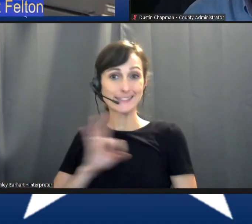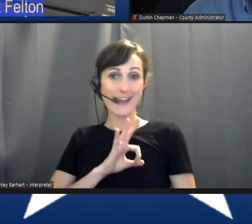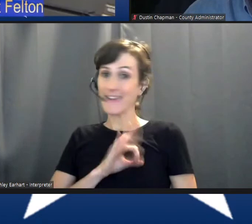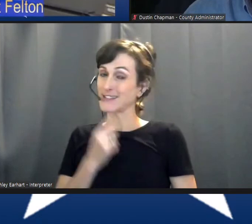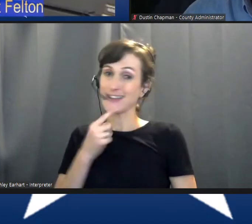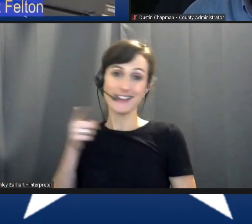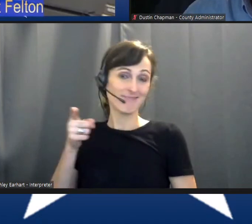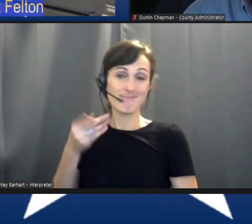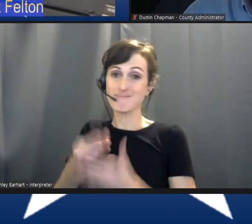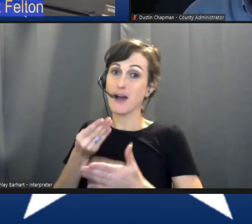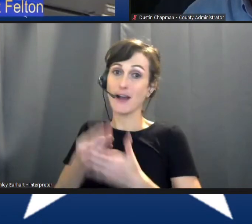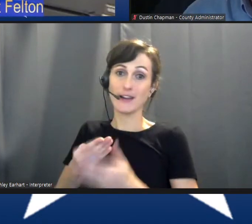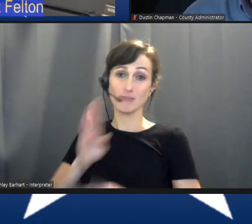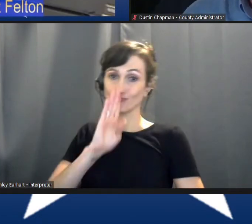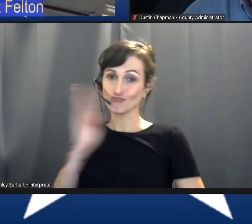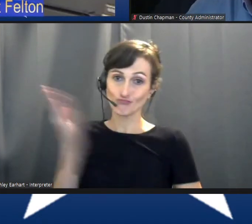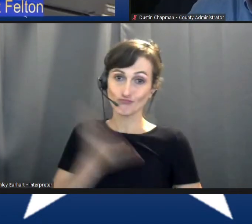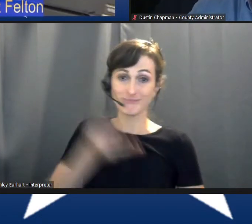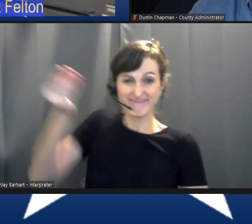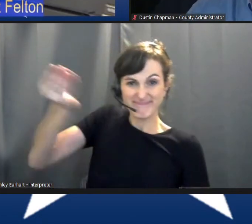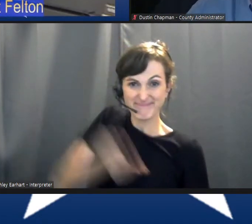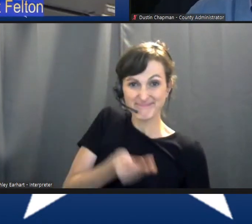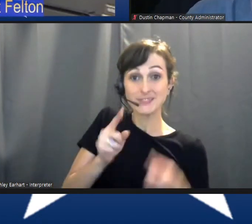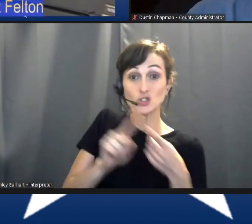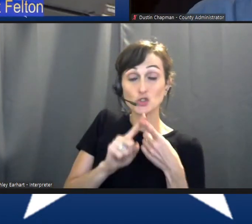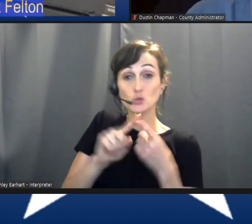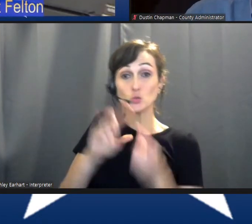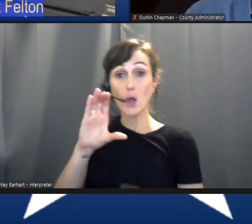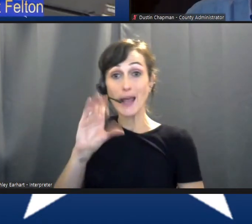the cities. It'll be all through grant